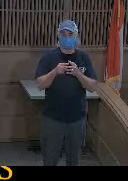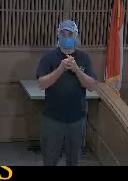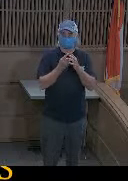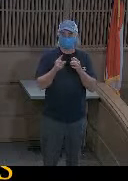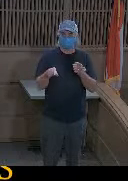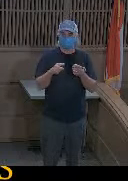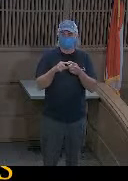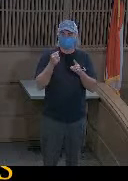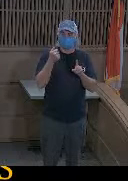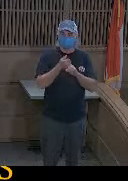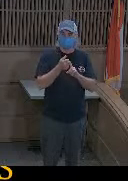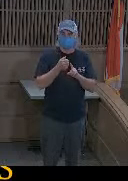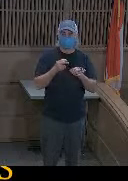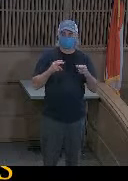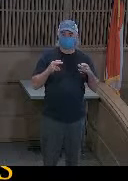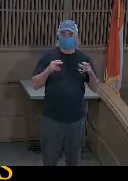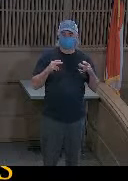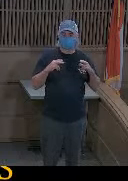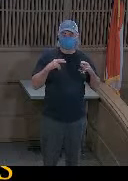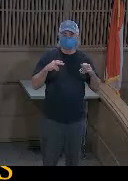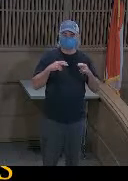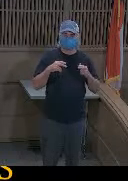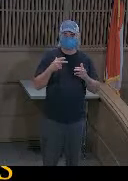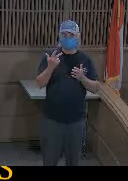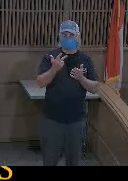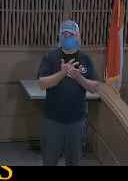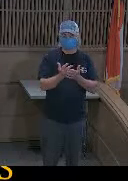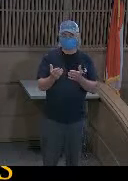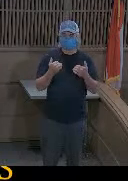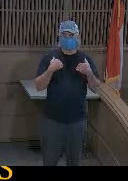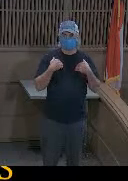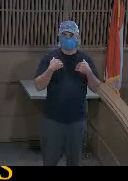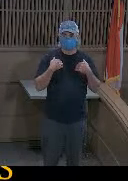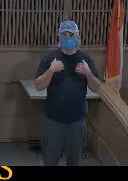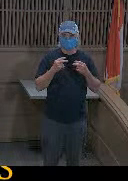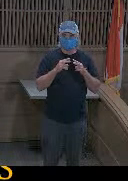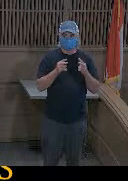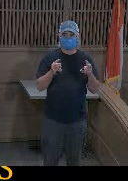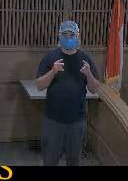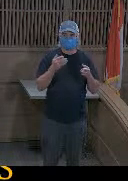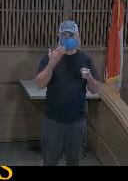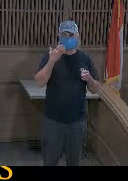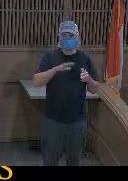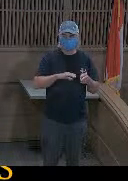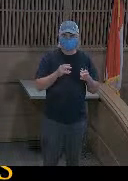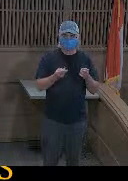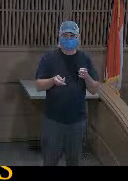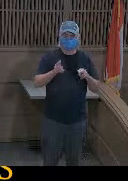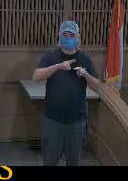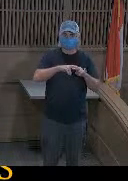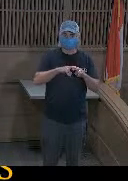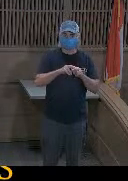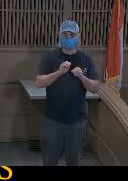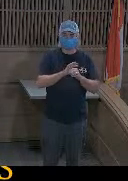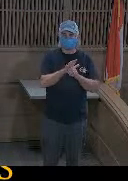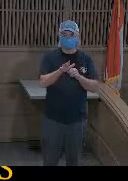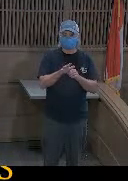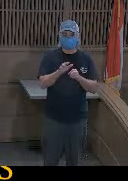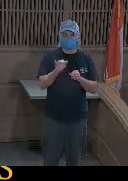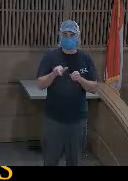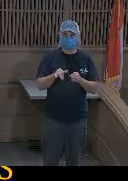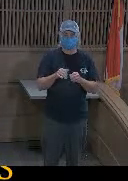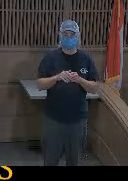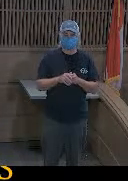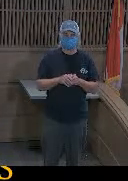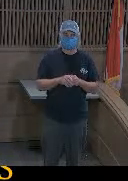holiday, about 3 weeks out, we have a significant turnaround in COVID cases. It's prevalent. We